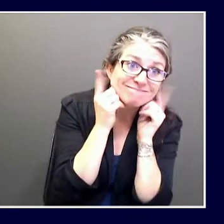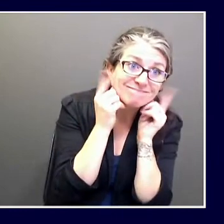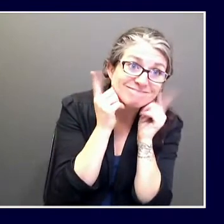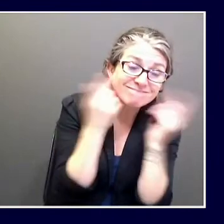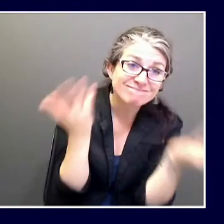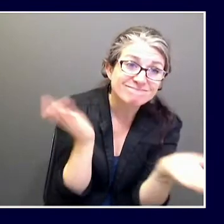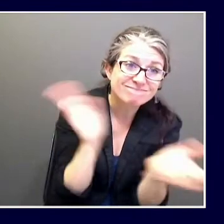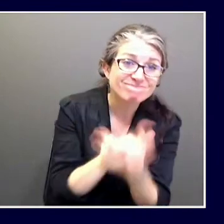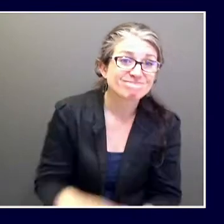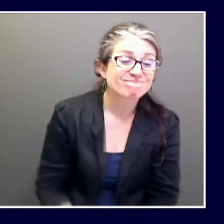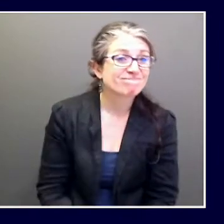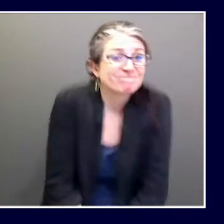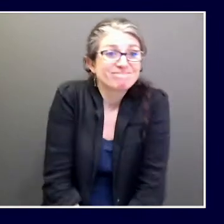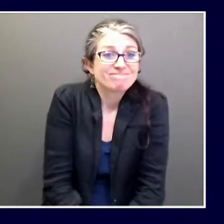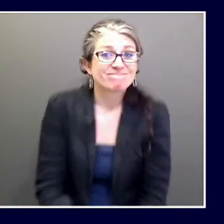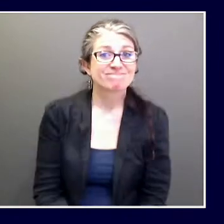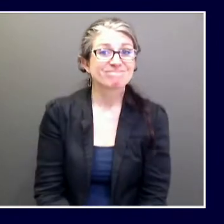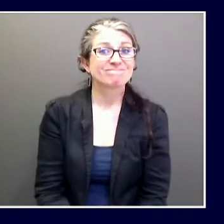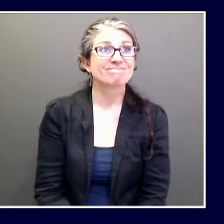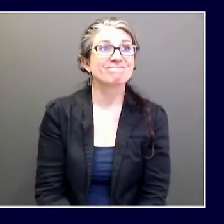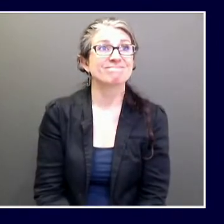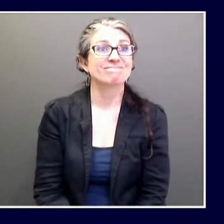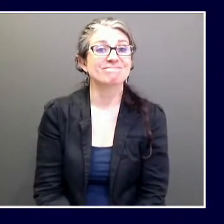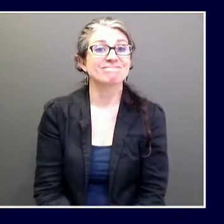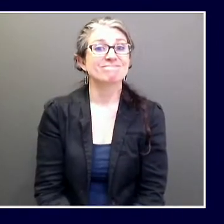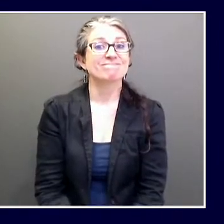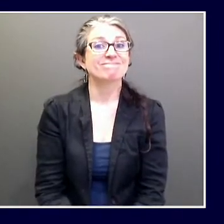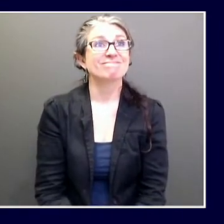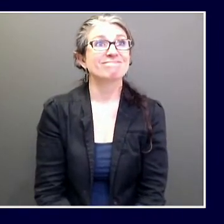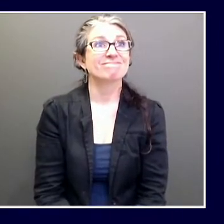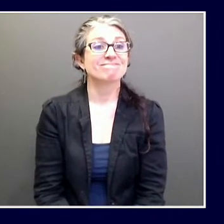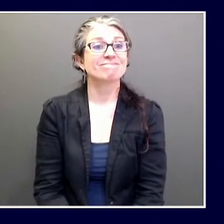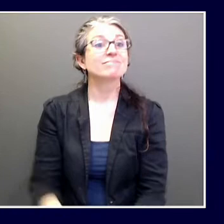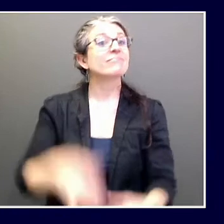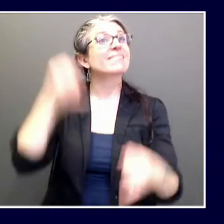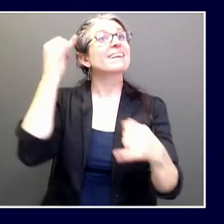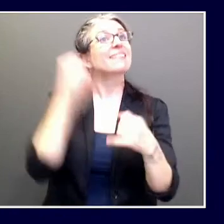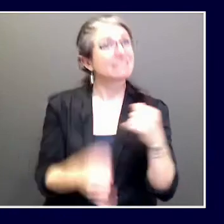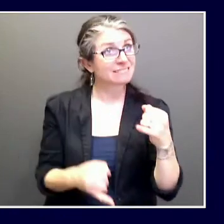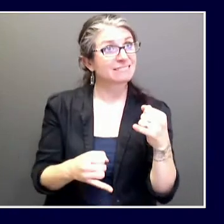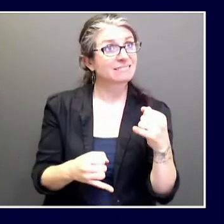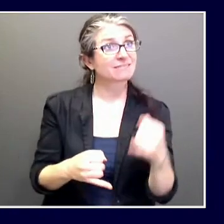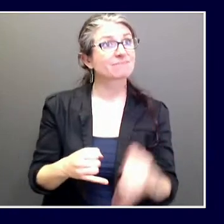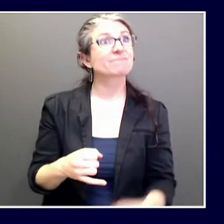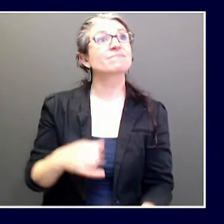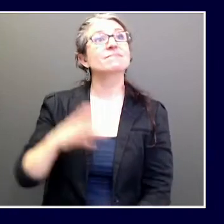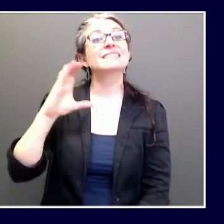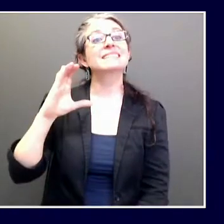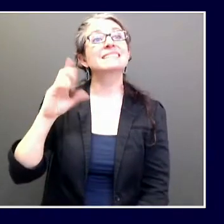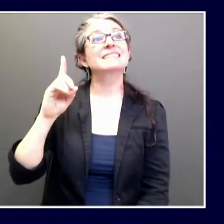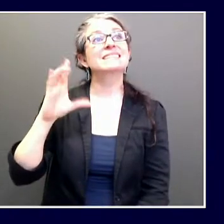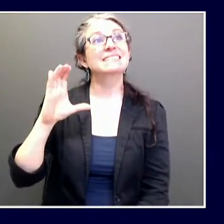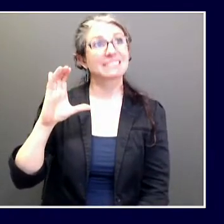Excellent. Thank you, Doctor. And my last question, is the CDC currently tracking any active outbreaks in Aroostook County?